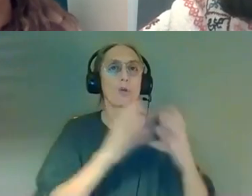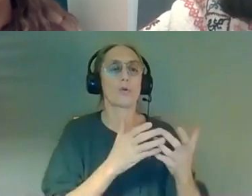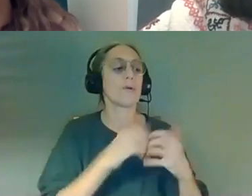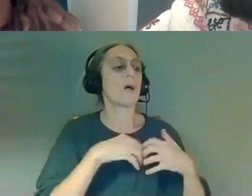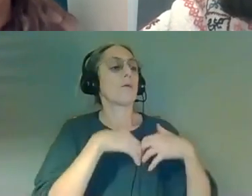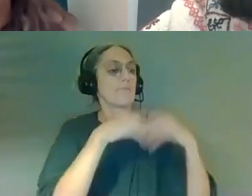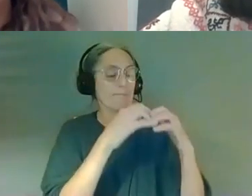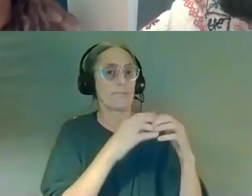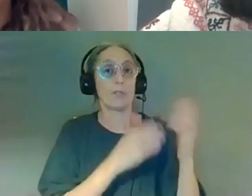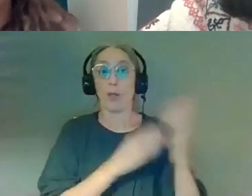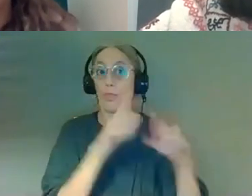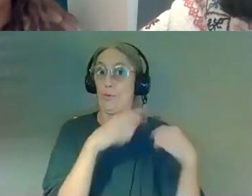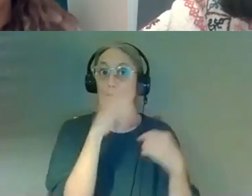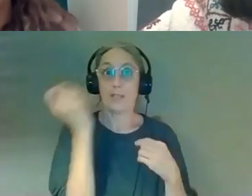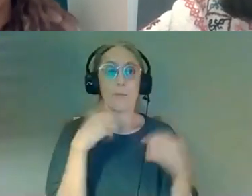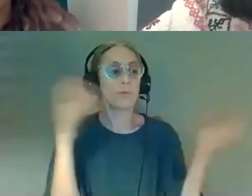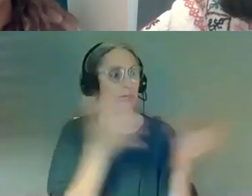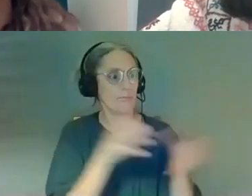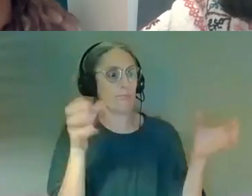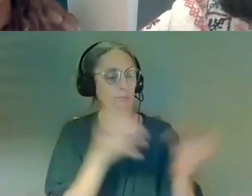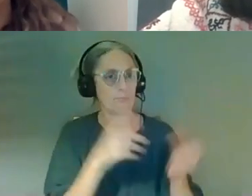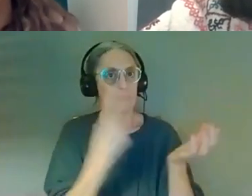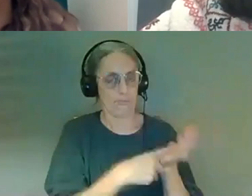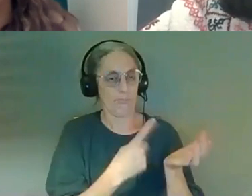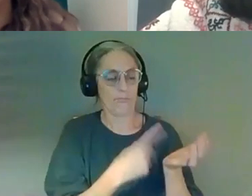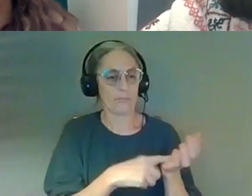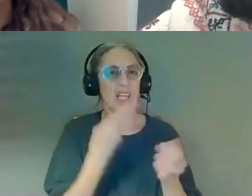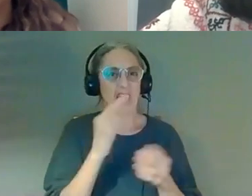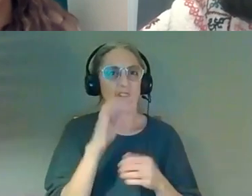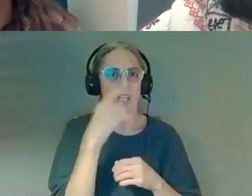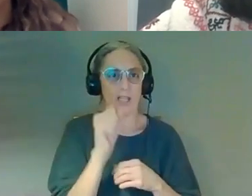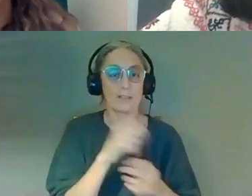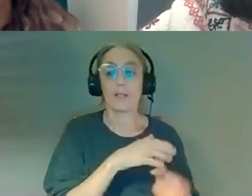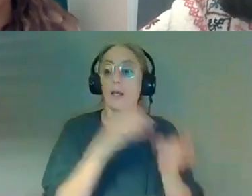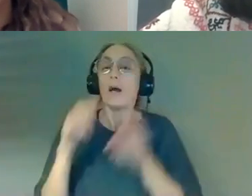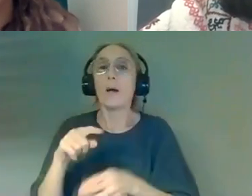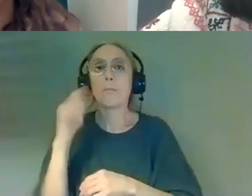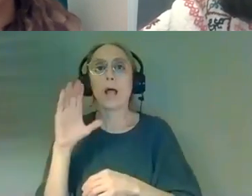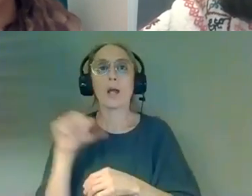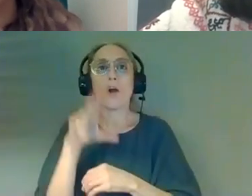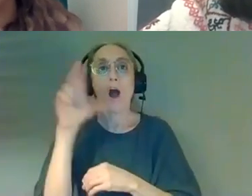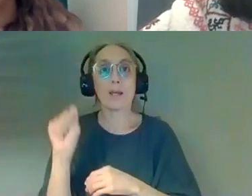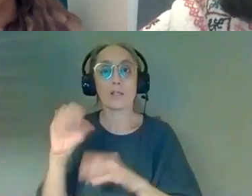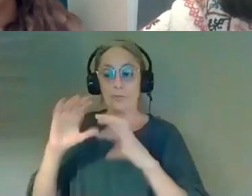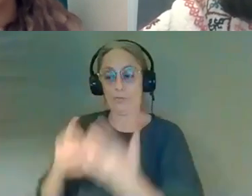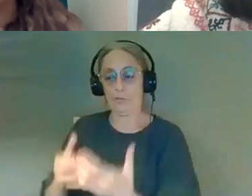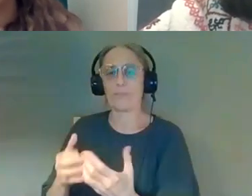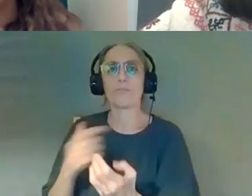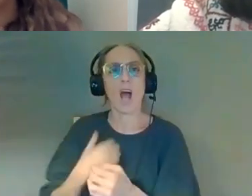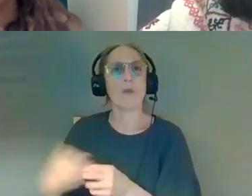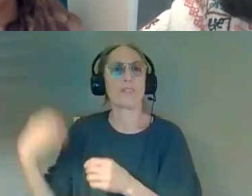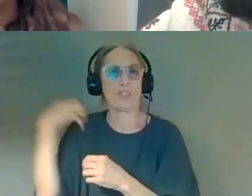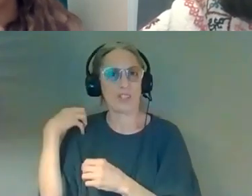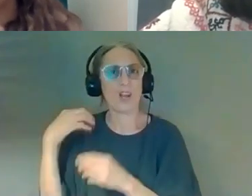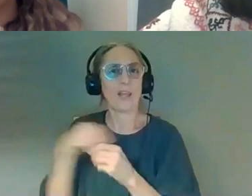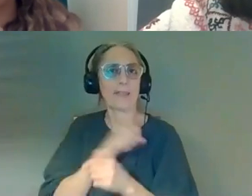summer. That's right, you did. And then we had the Black Caucus work groups mm-hmm. in which I was the co-chair in the Senate on Health and Human Services as well.